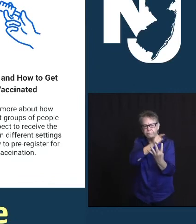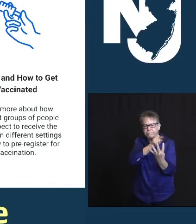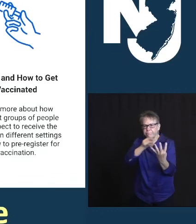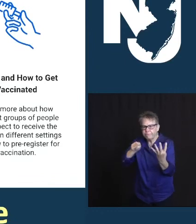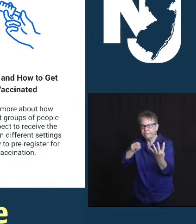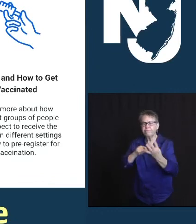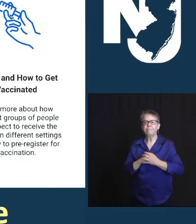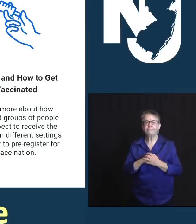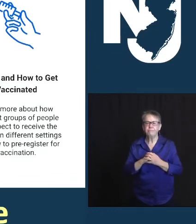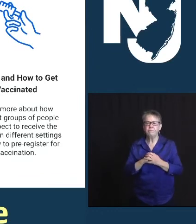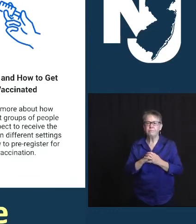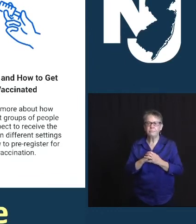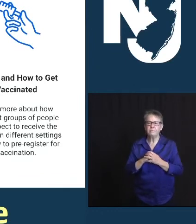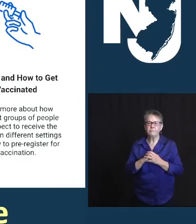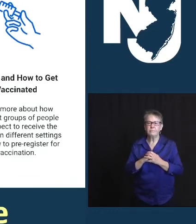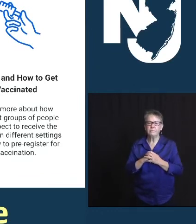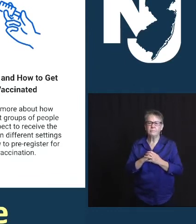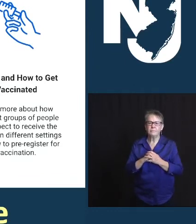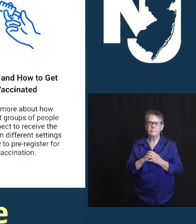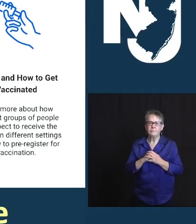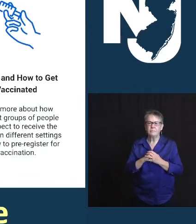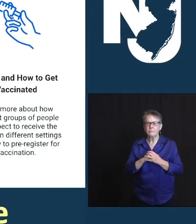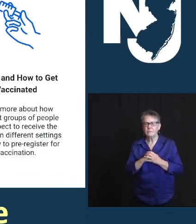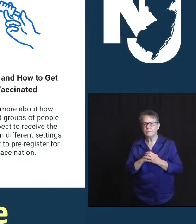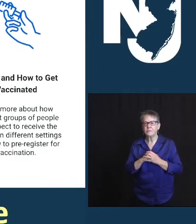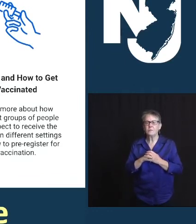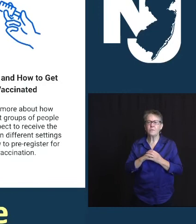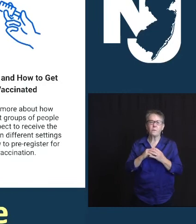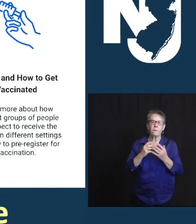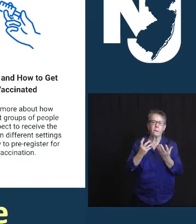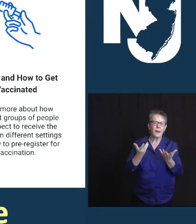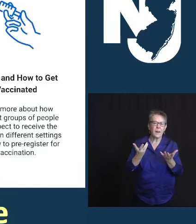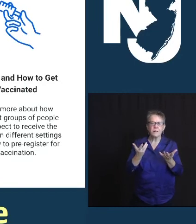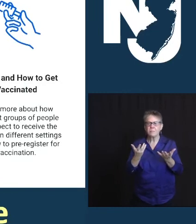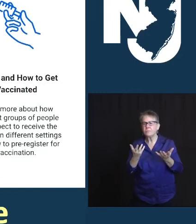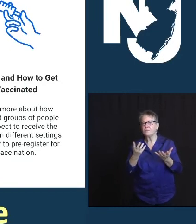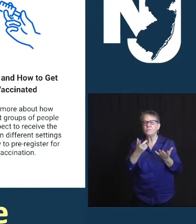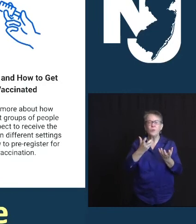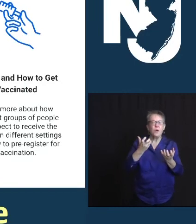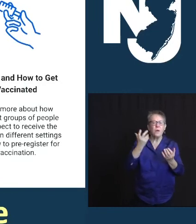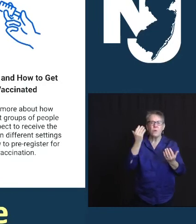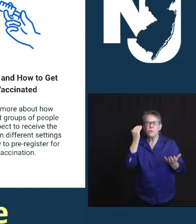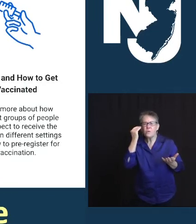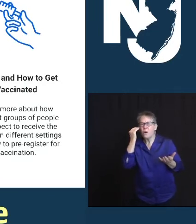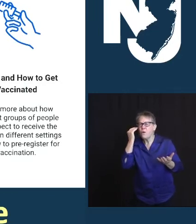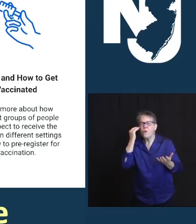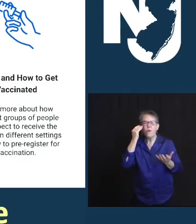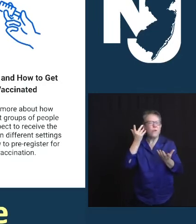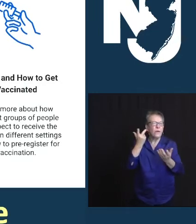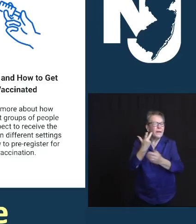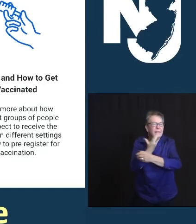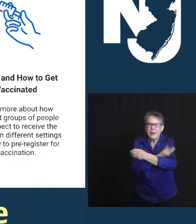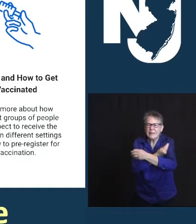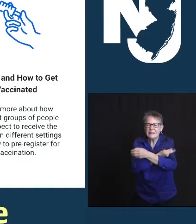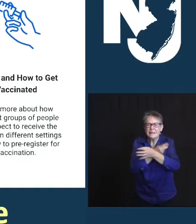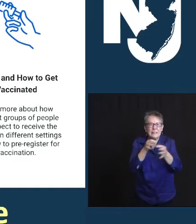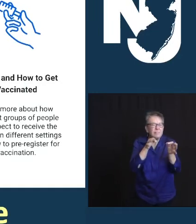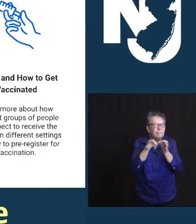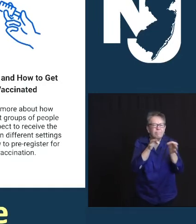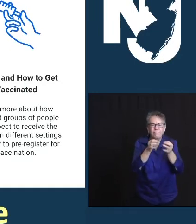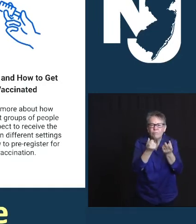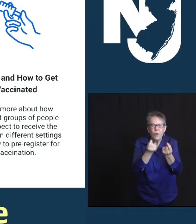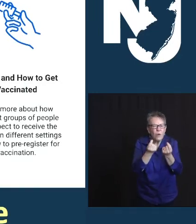covid19.nj.gov/vaccine. You'll be able to get answers to many questions about the COVID vaccines, and we will also use that page